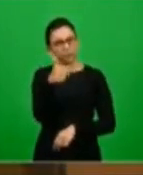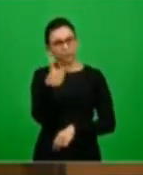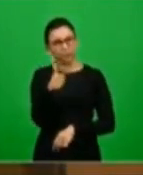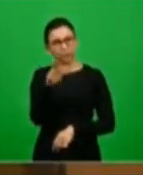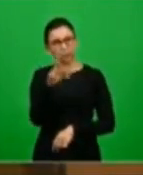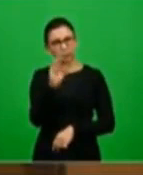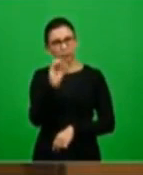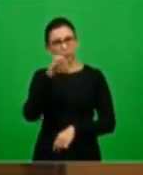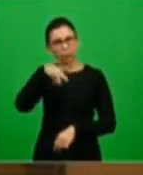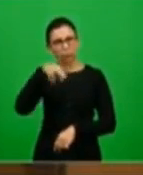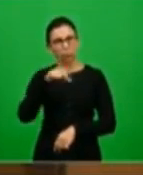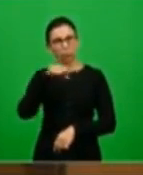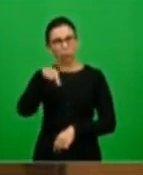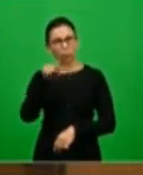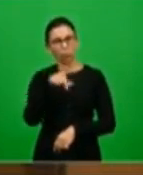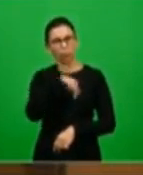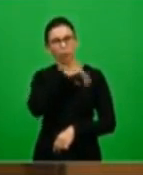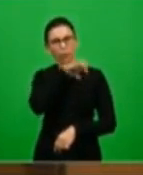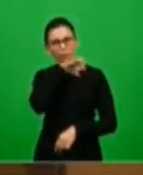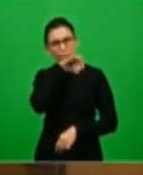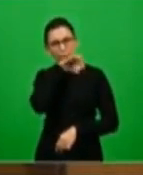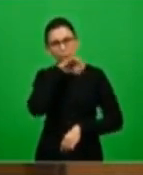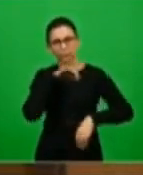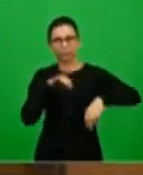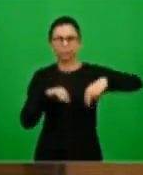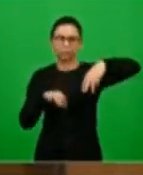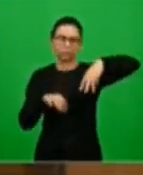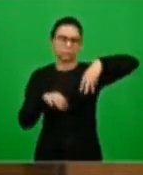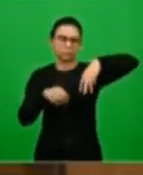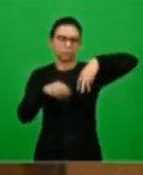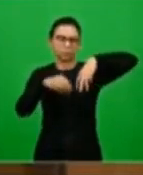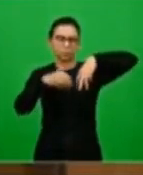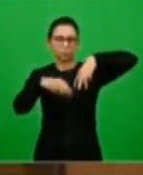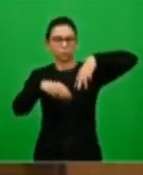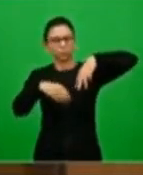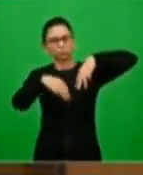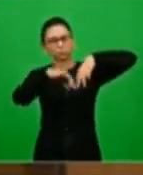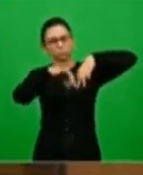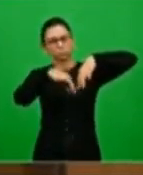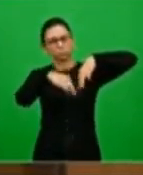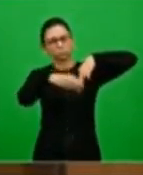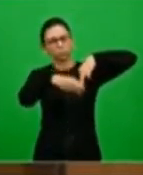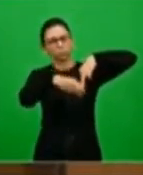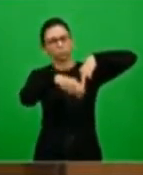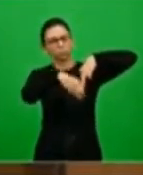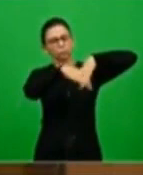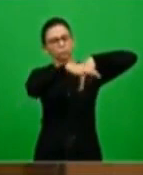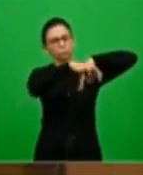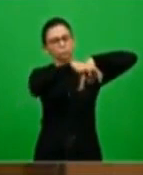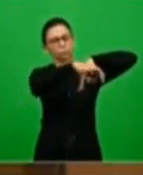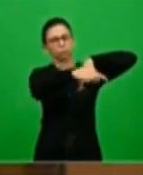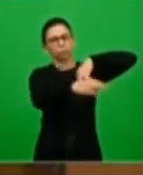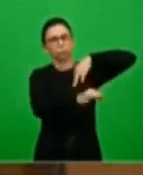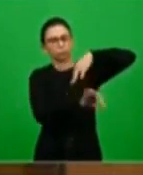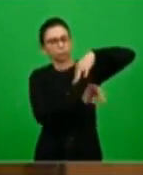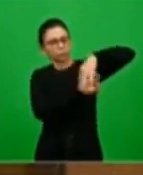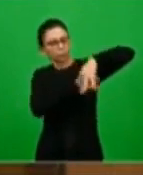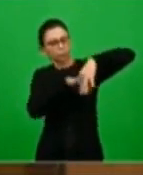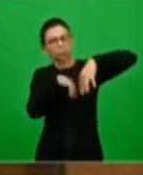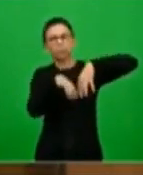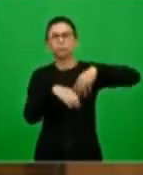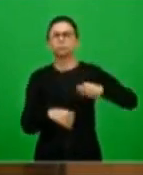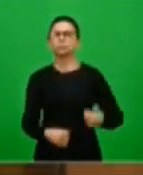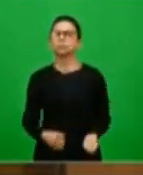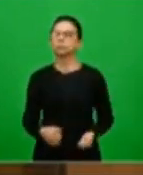made the pomerang and then a bell, and then another pomerang, and then a bell around the garment